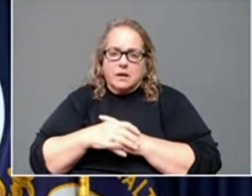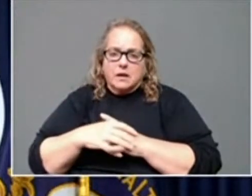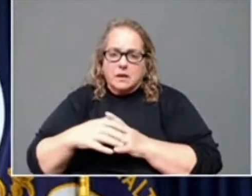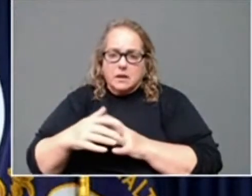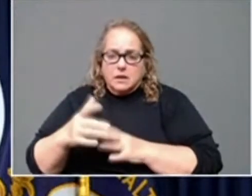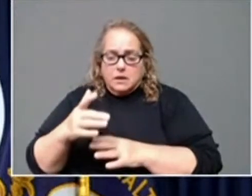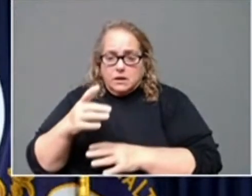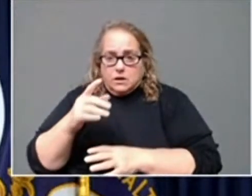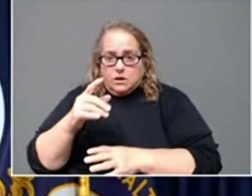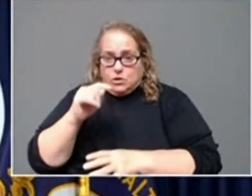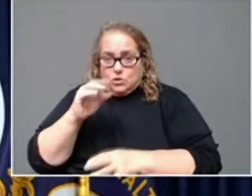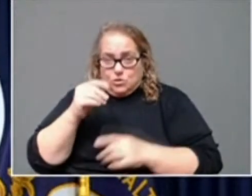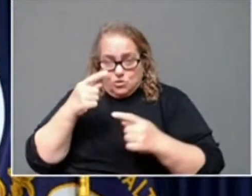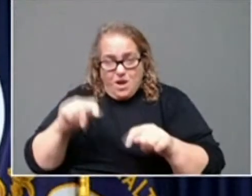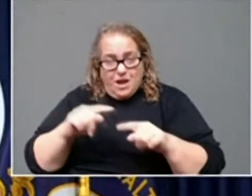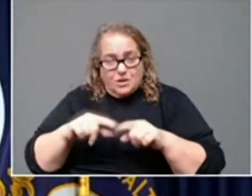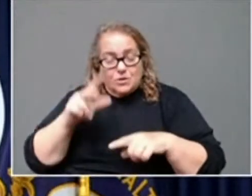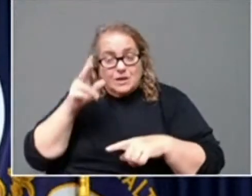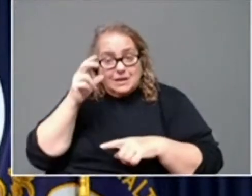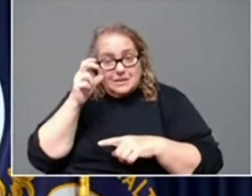To try to listen,